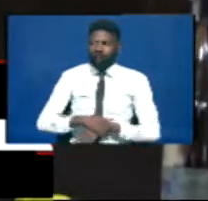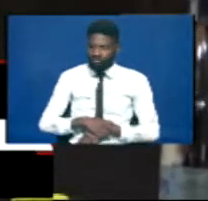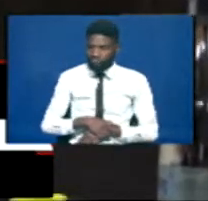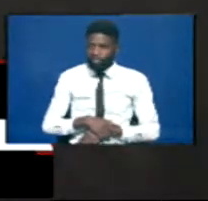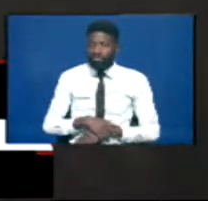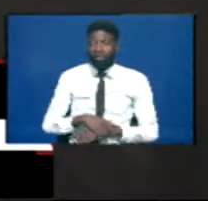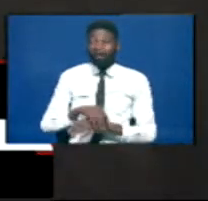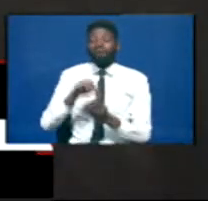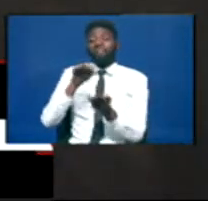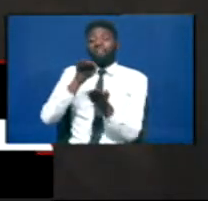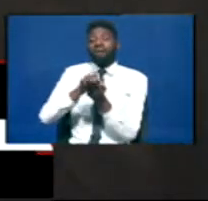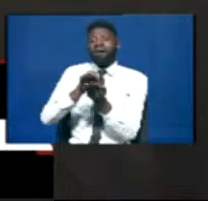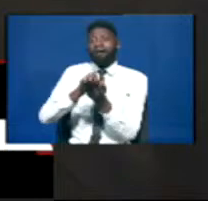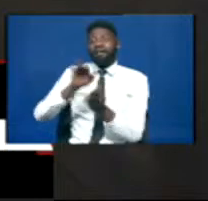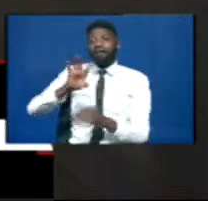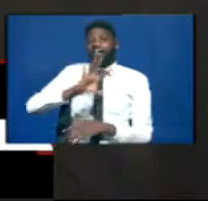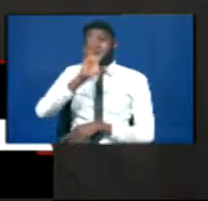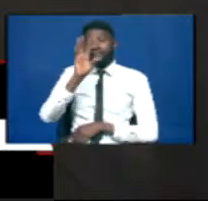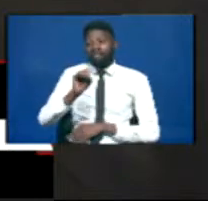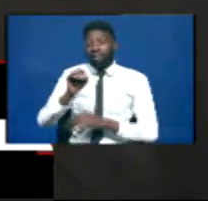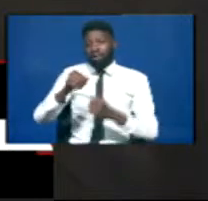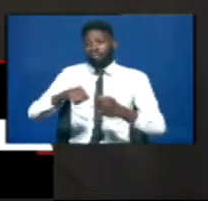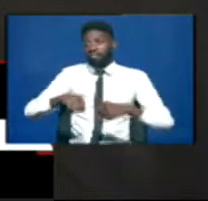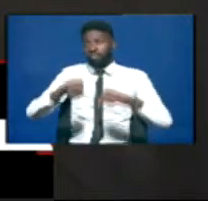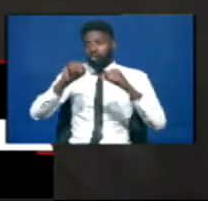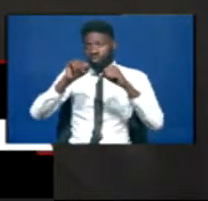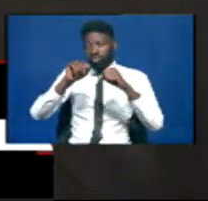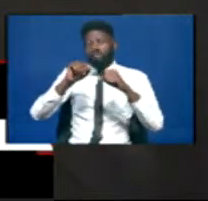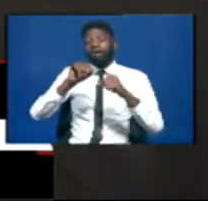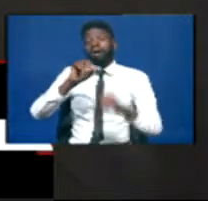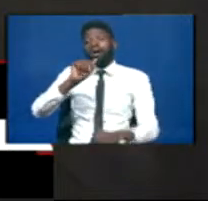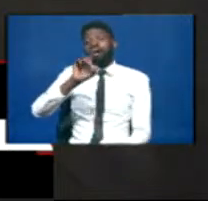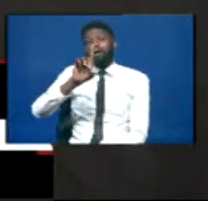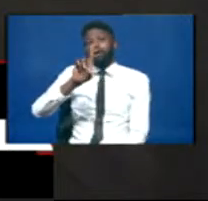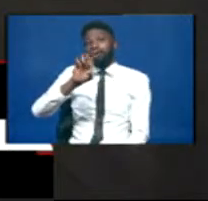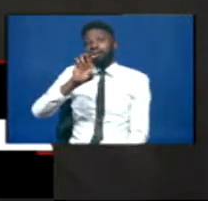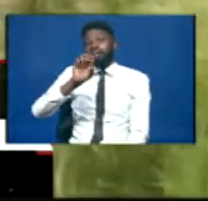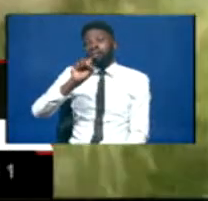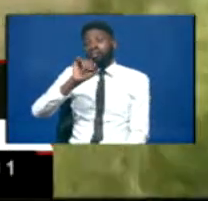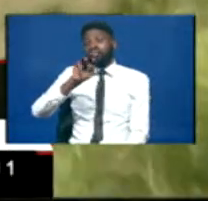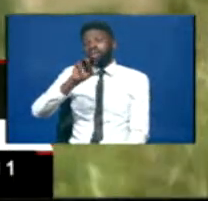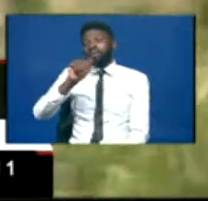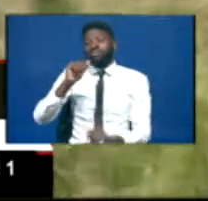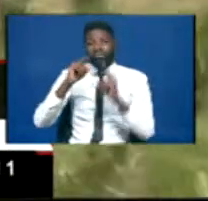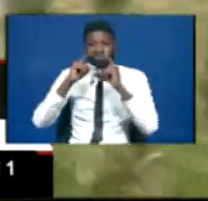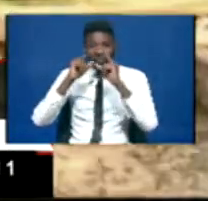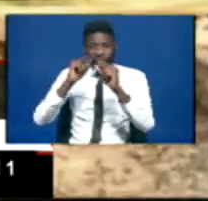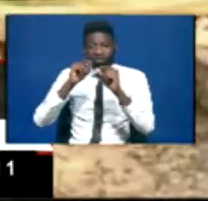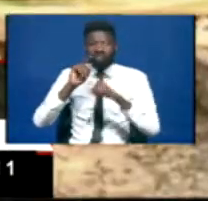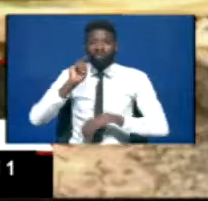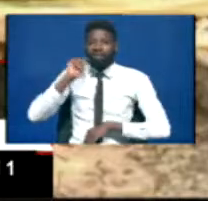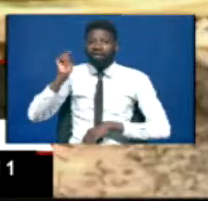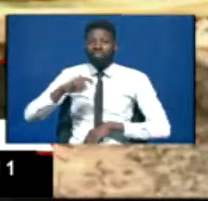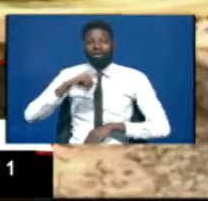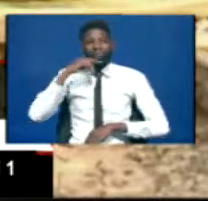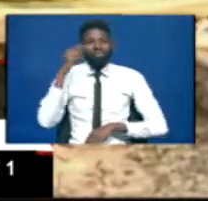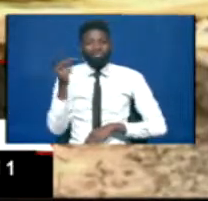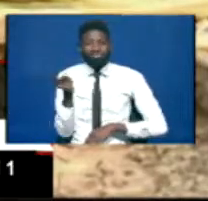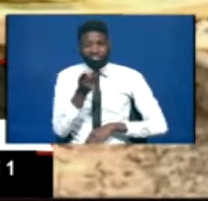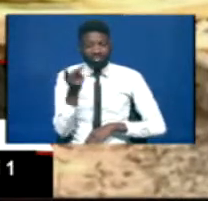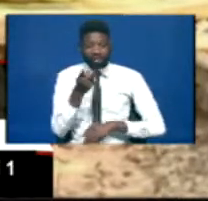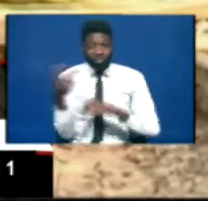Afrika Akunwumi Adesina alisema kuwa mzozo wa Urusi na Ukraine utaathiri vibaya sekta za kilimo na